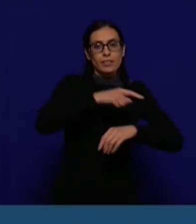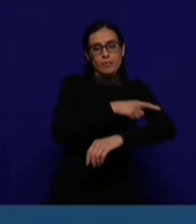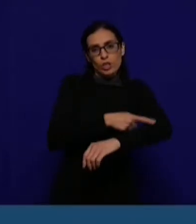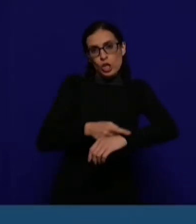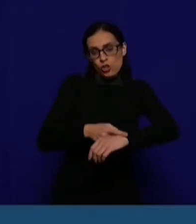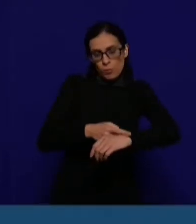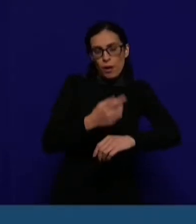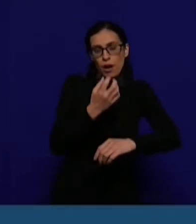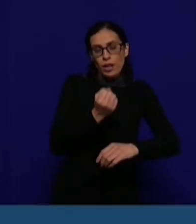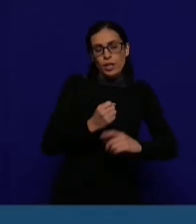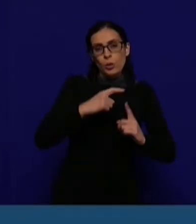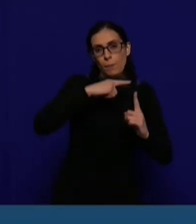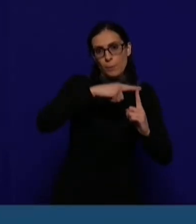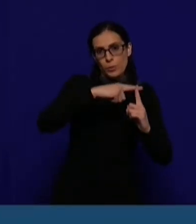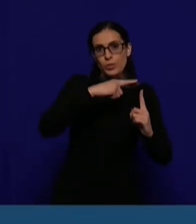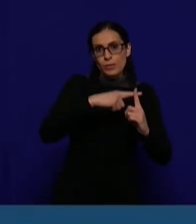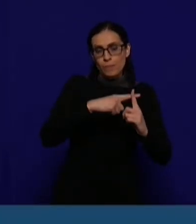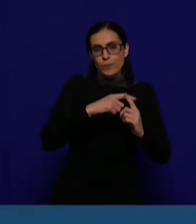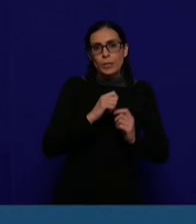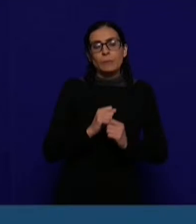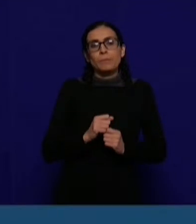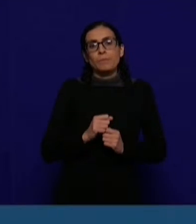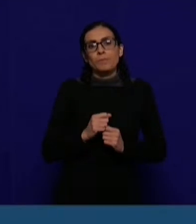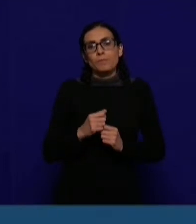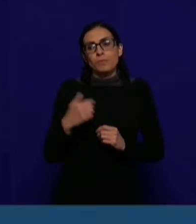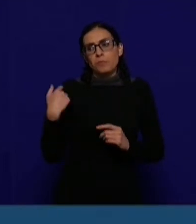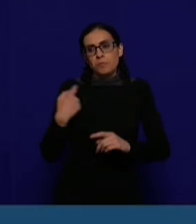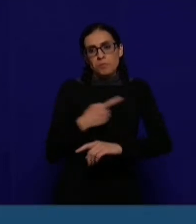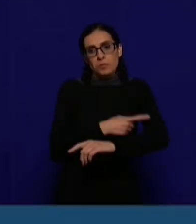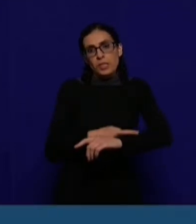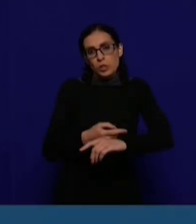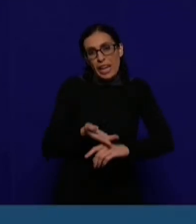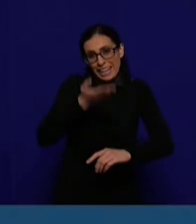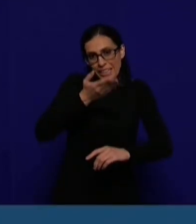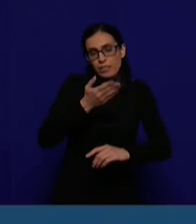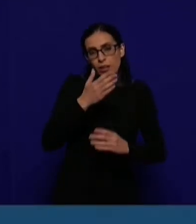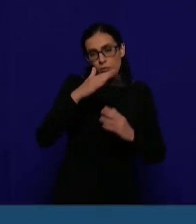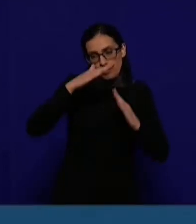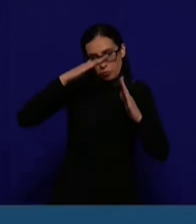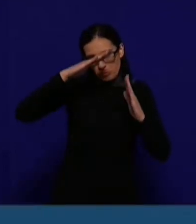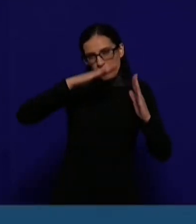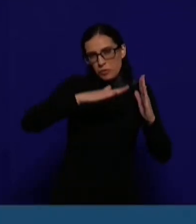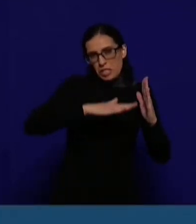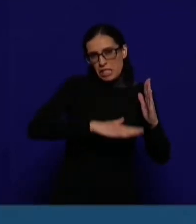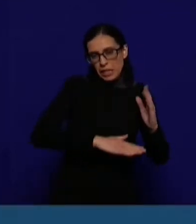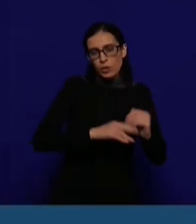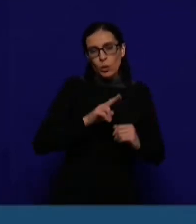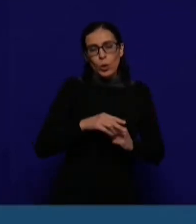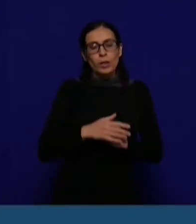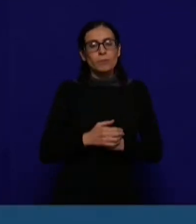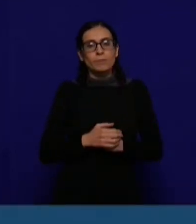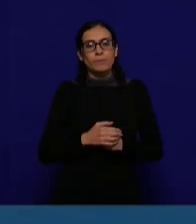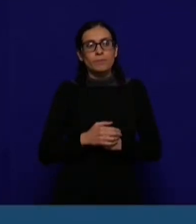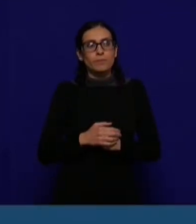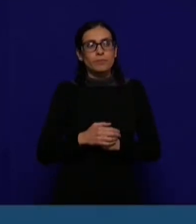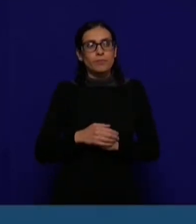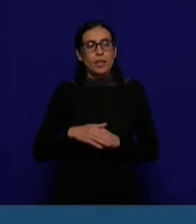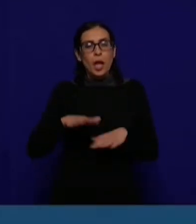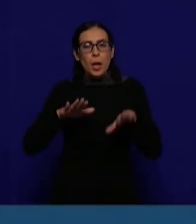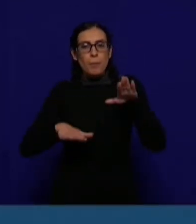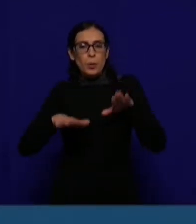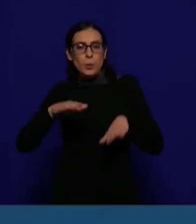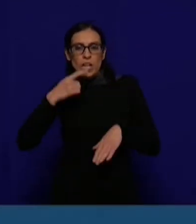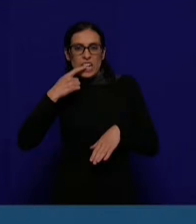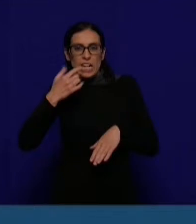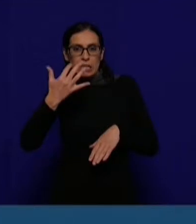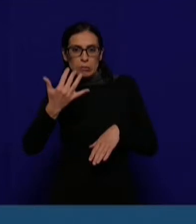il-każijiet qegħdin naraw li l-każijiet l-aħħar ġimgħa mill-etajiet kollha l-maġġor parti niżlu l-isfel. L-average age tal-każijiet li qed ikollna